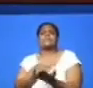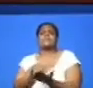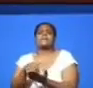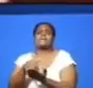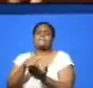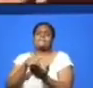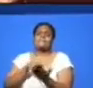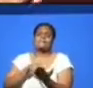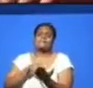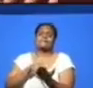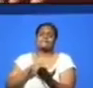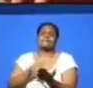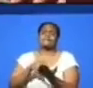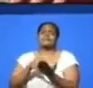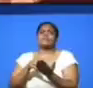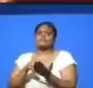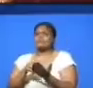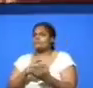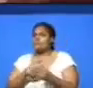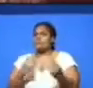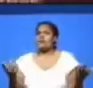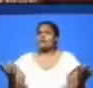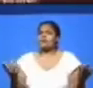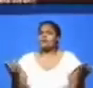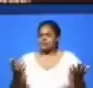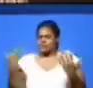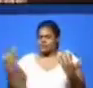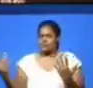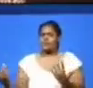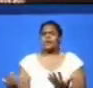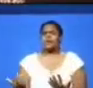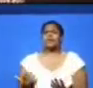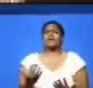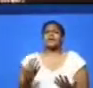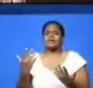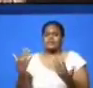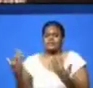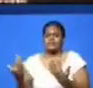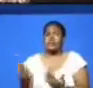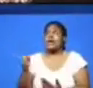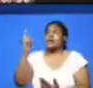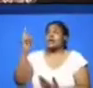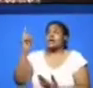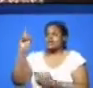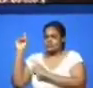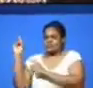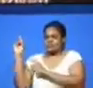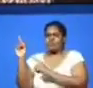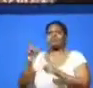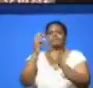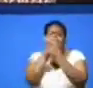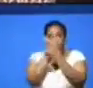just stand still and see Him, Lord, to your rescue will raise.